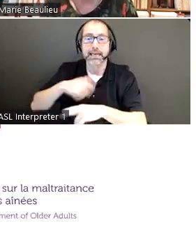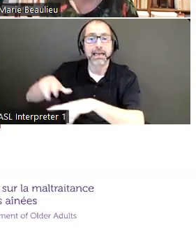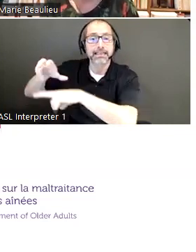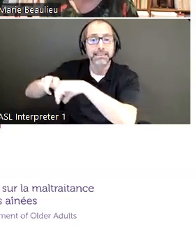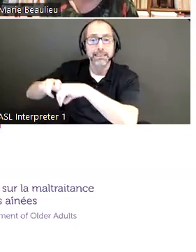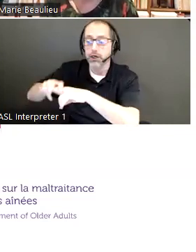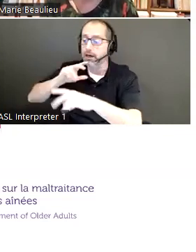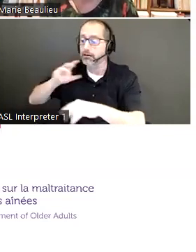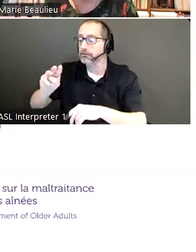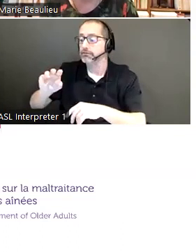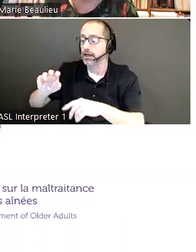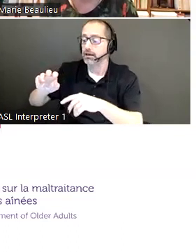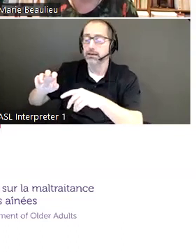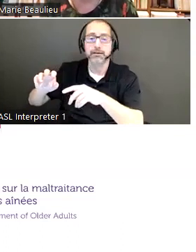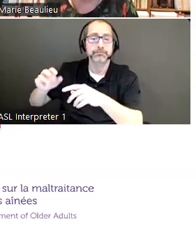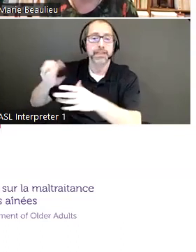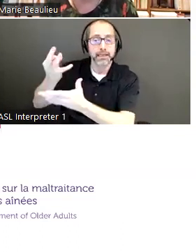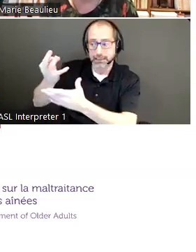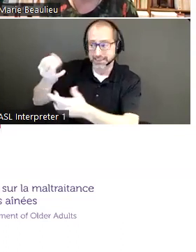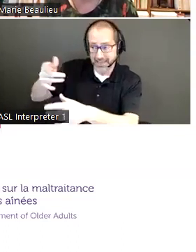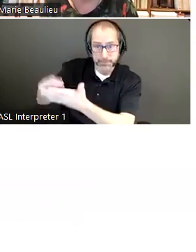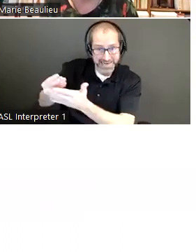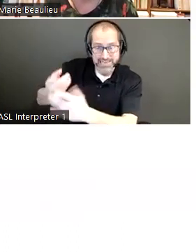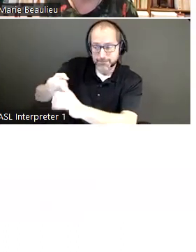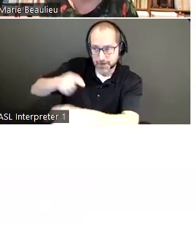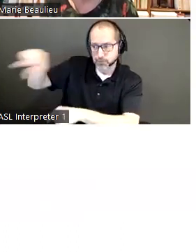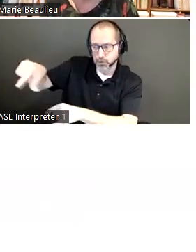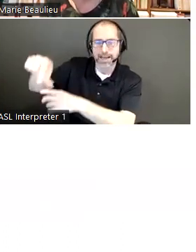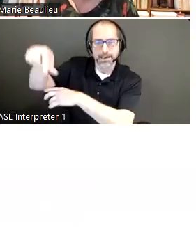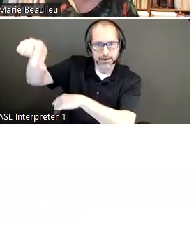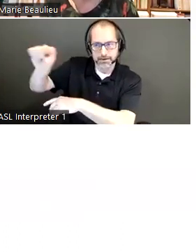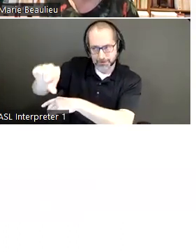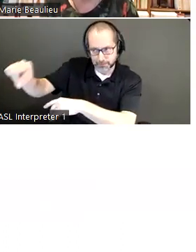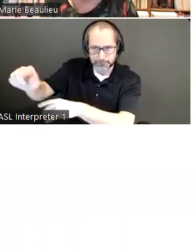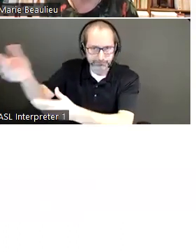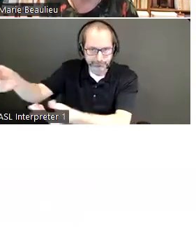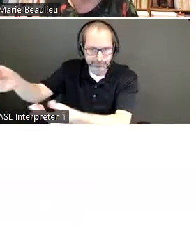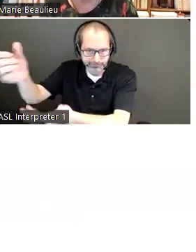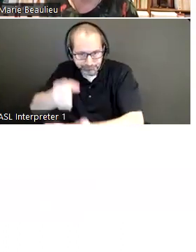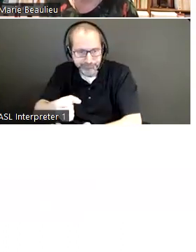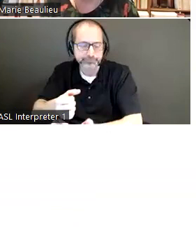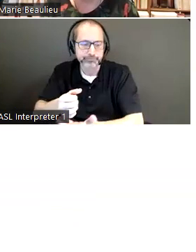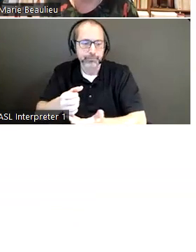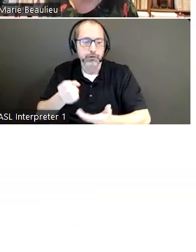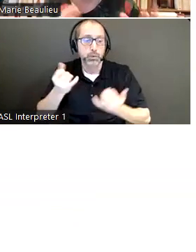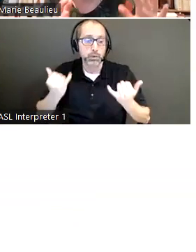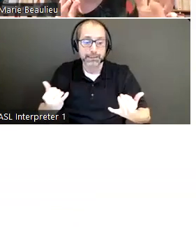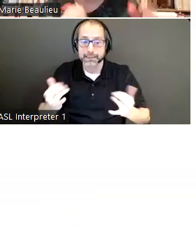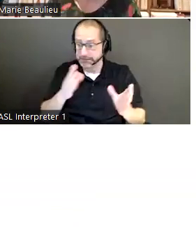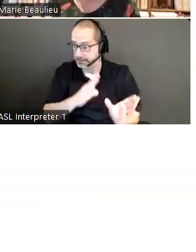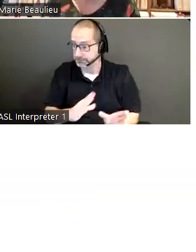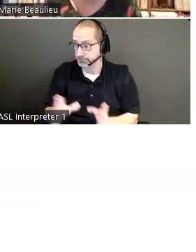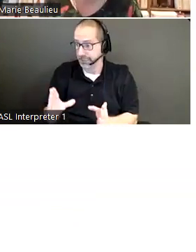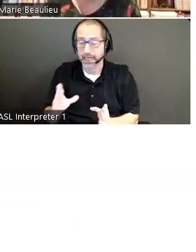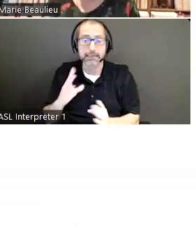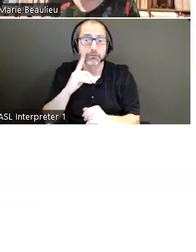persons is financed by the Quebec government. So the plan today in the next 30